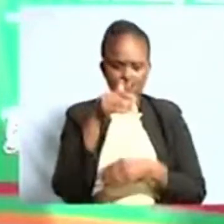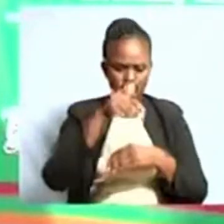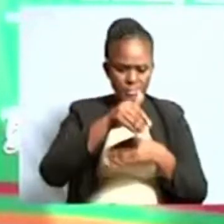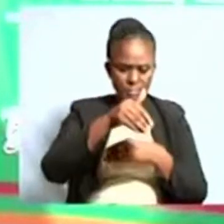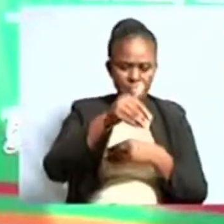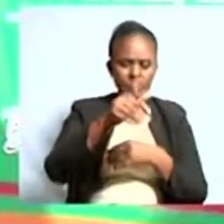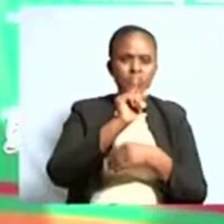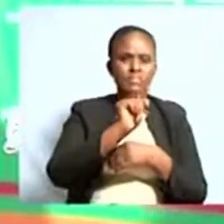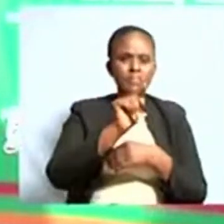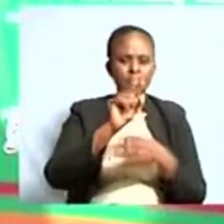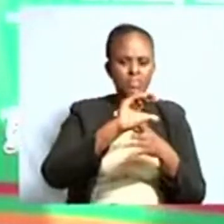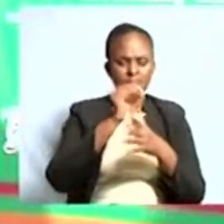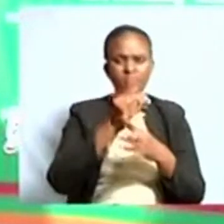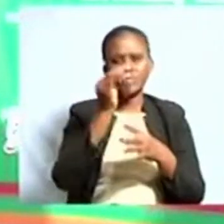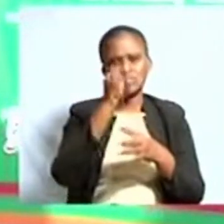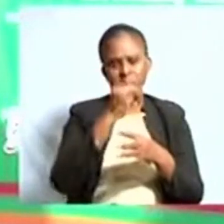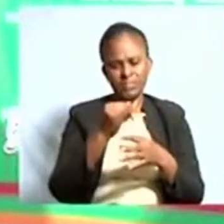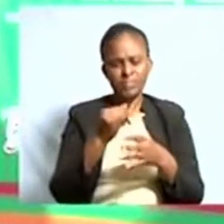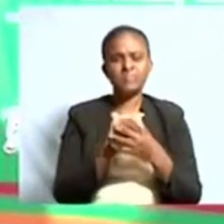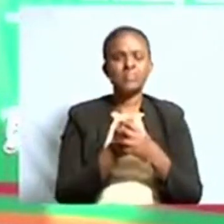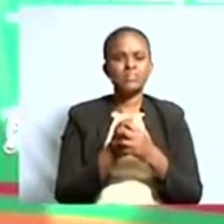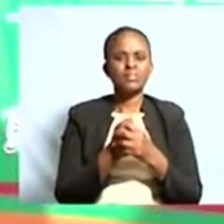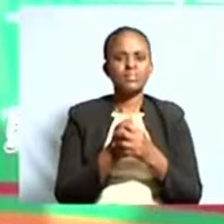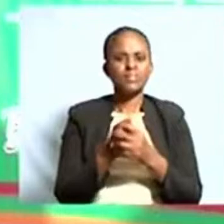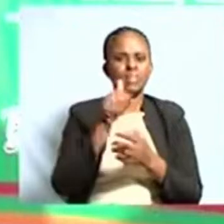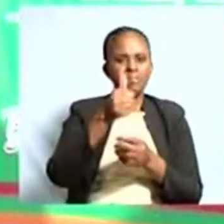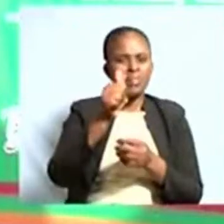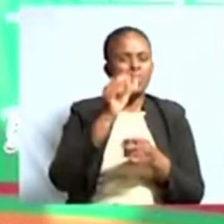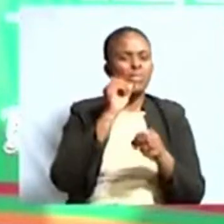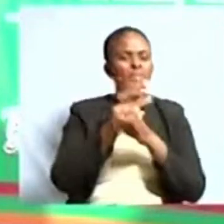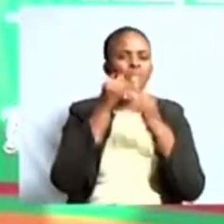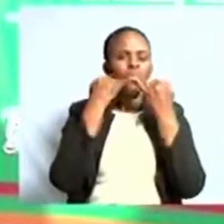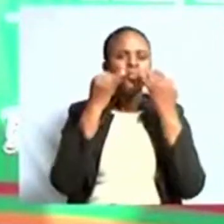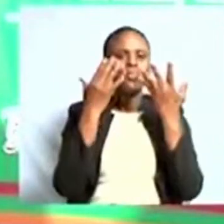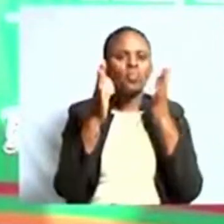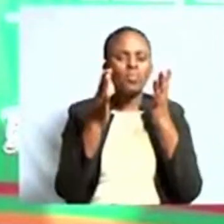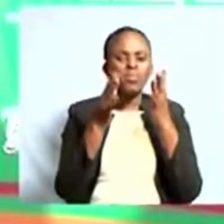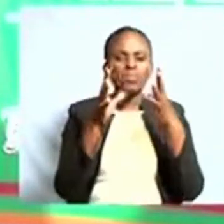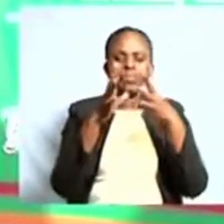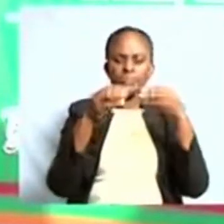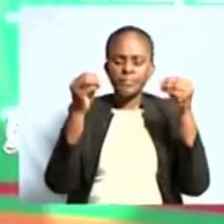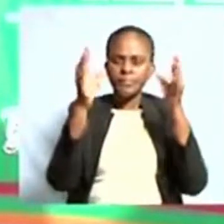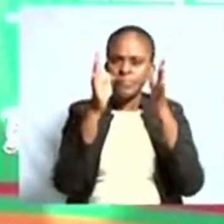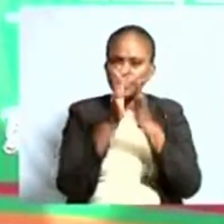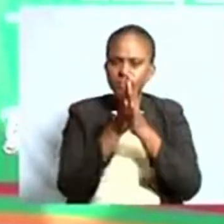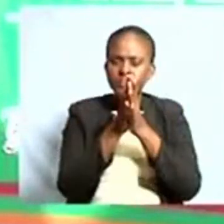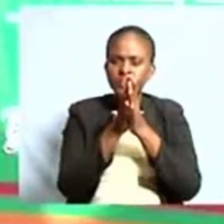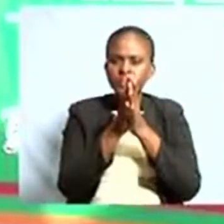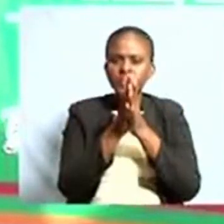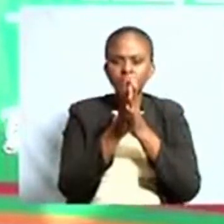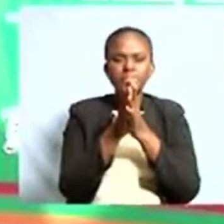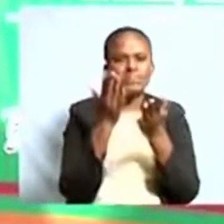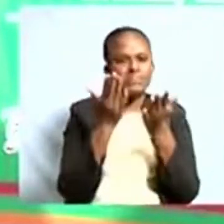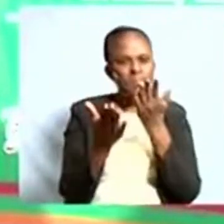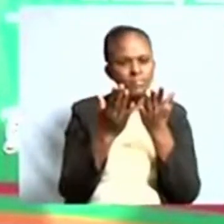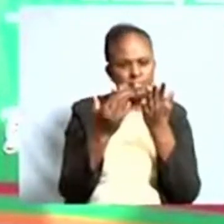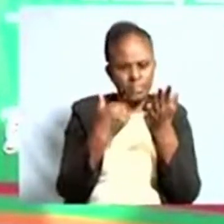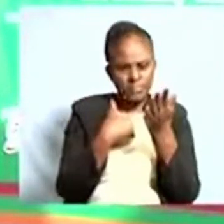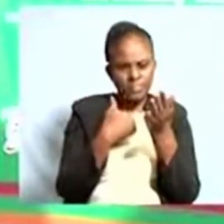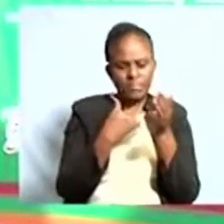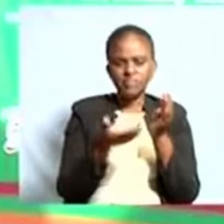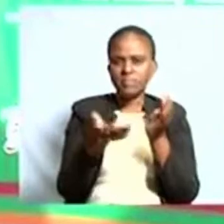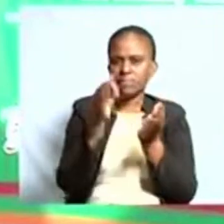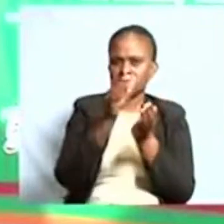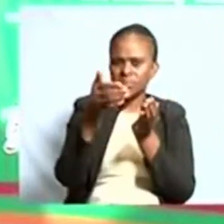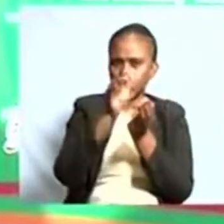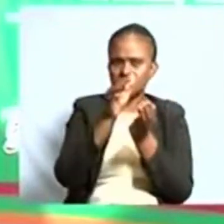trademark or a design. You've mentioned of fritters. Suppose I had a package